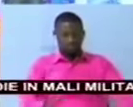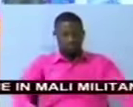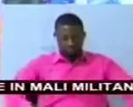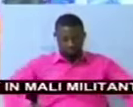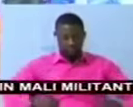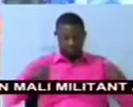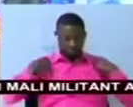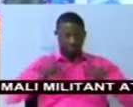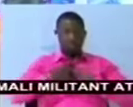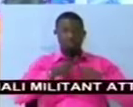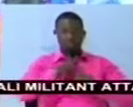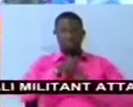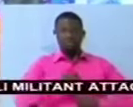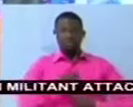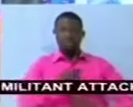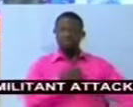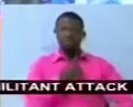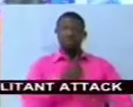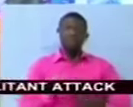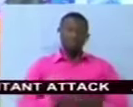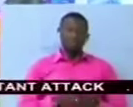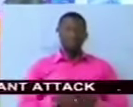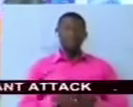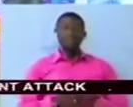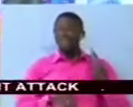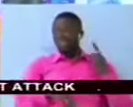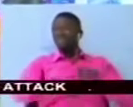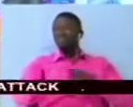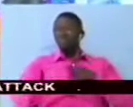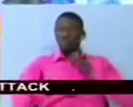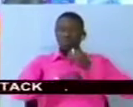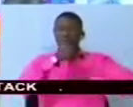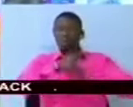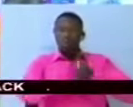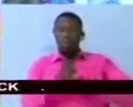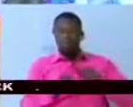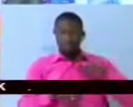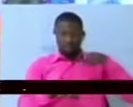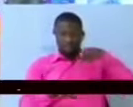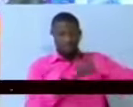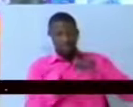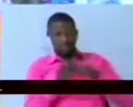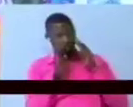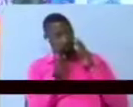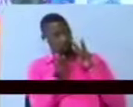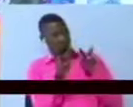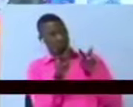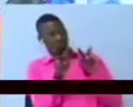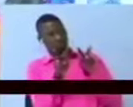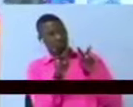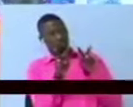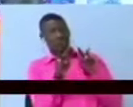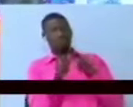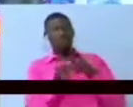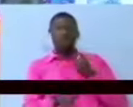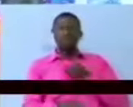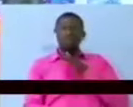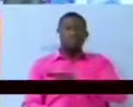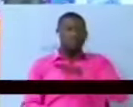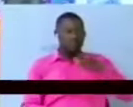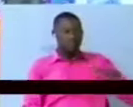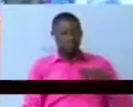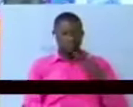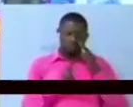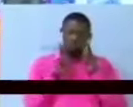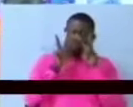my shirt. My wife was standing watching me. Ak suma domi and my children yu